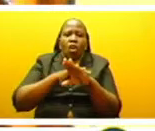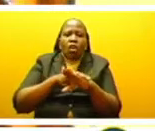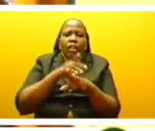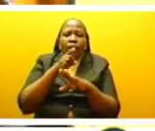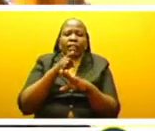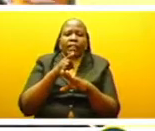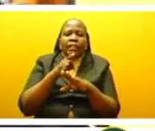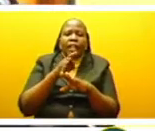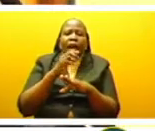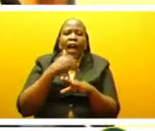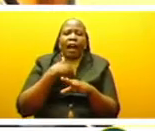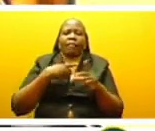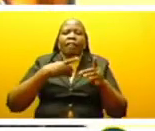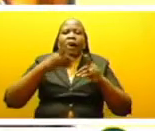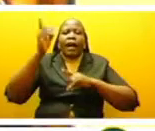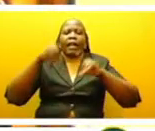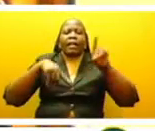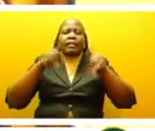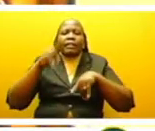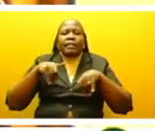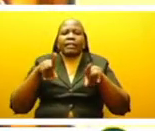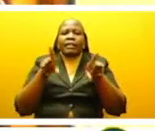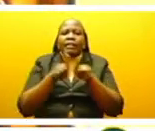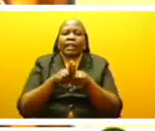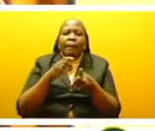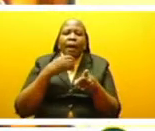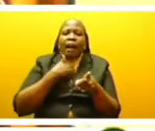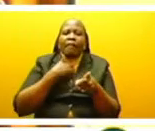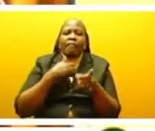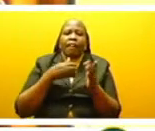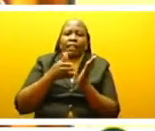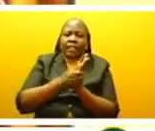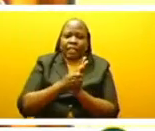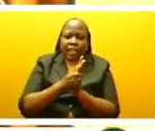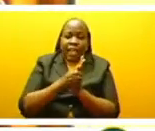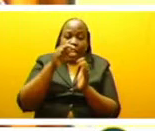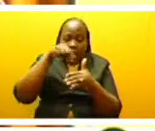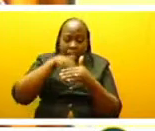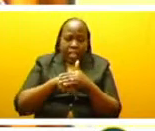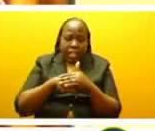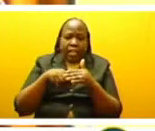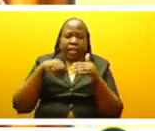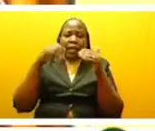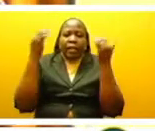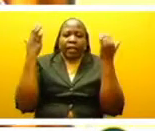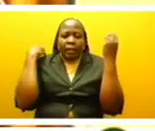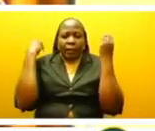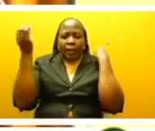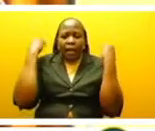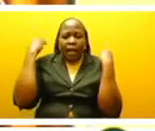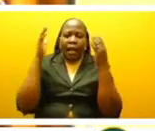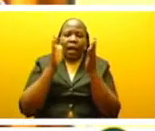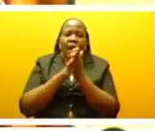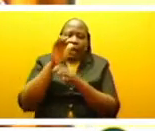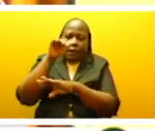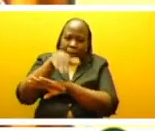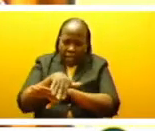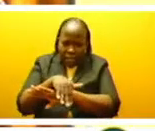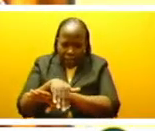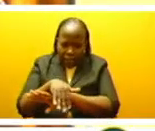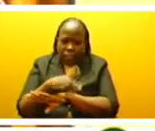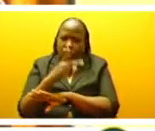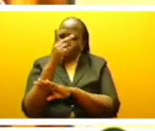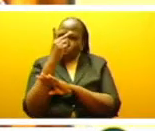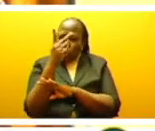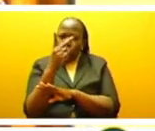bit of analysis, and I've attached the analysis in Kibra and in Makadara. It is 2 per polling station. And the beauty